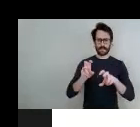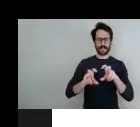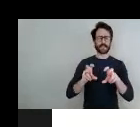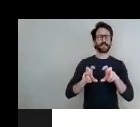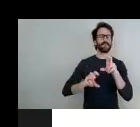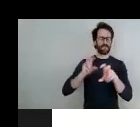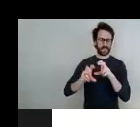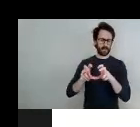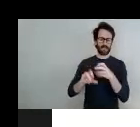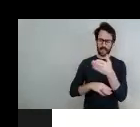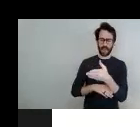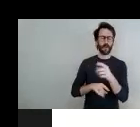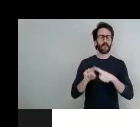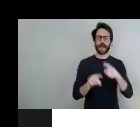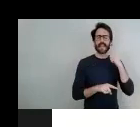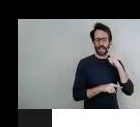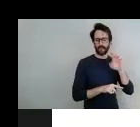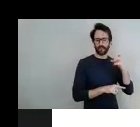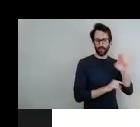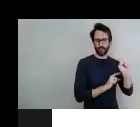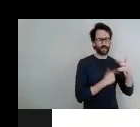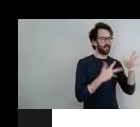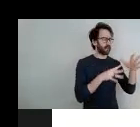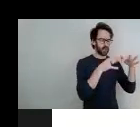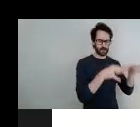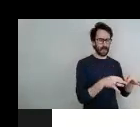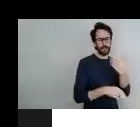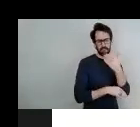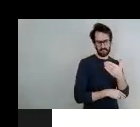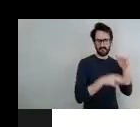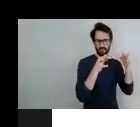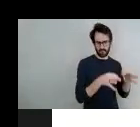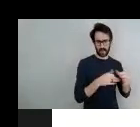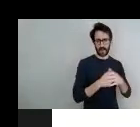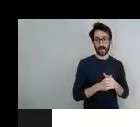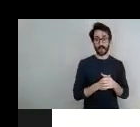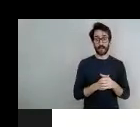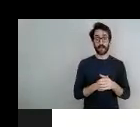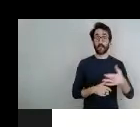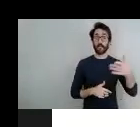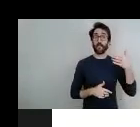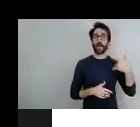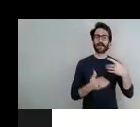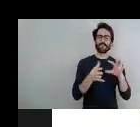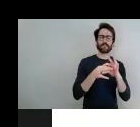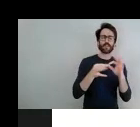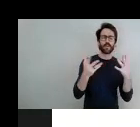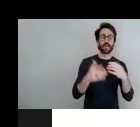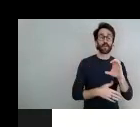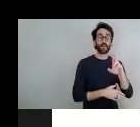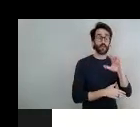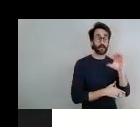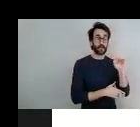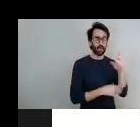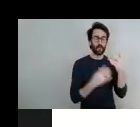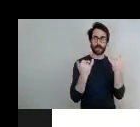quite effectively. What I mentioned earlier was that crypto investment scams are obviously